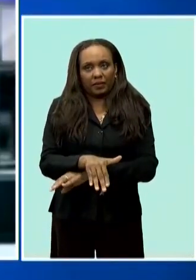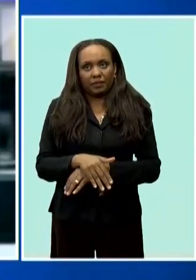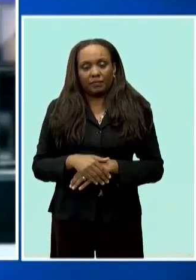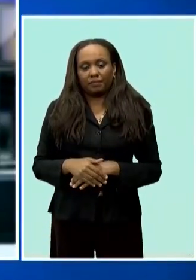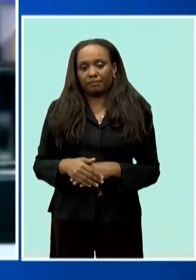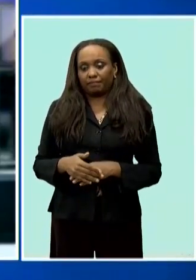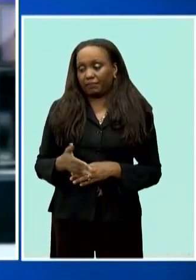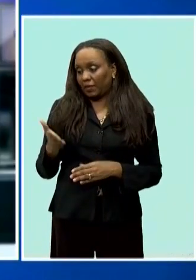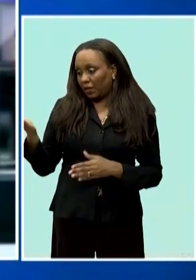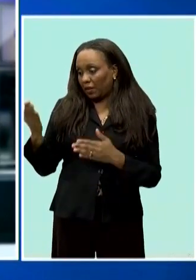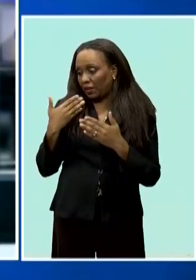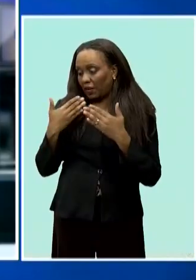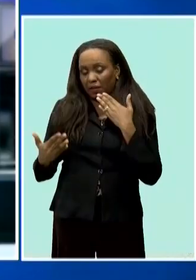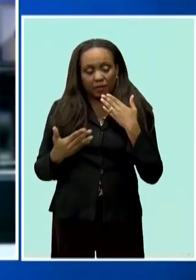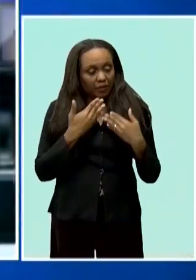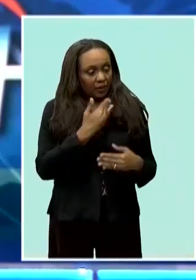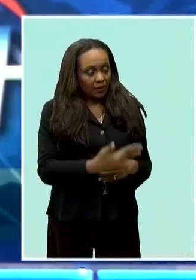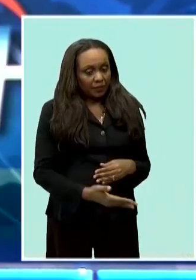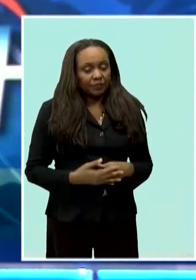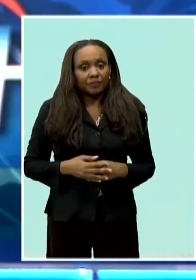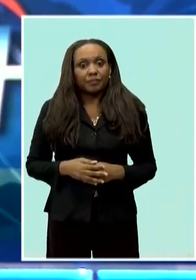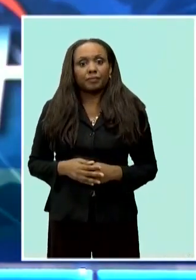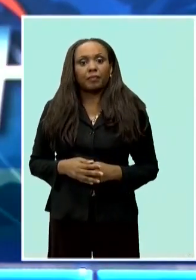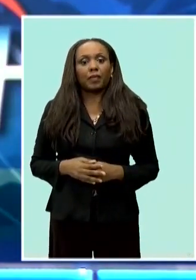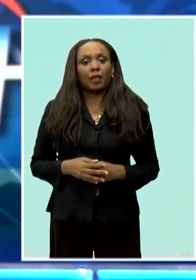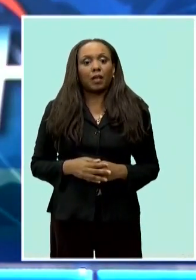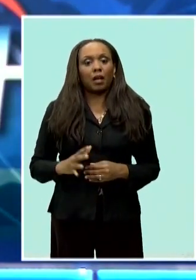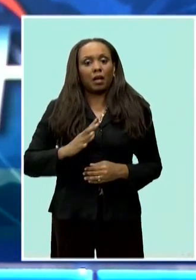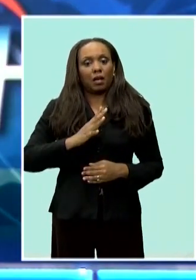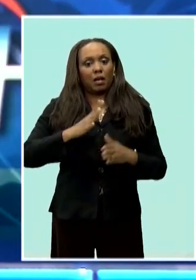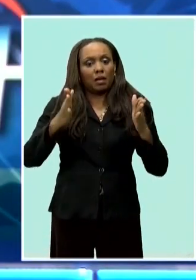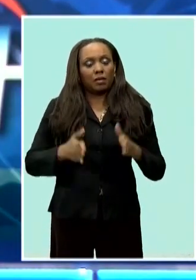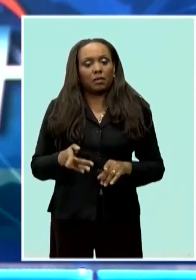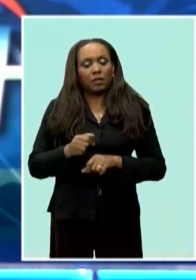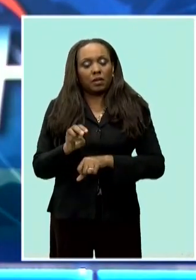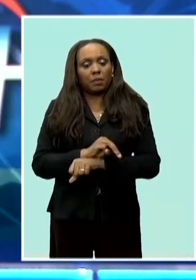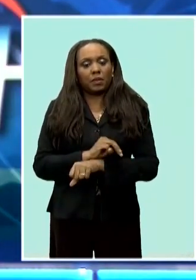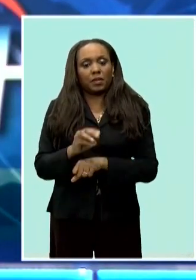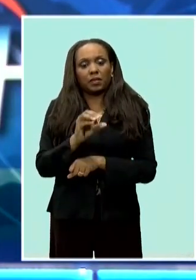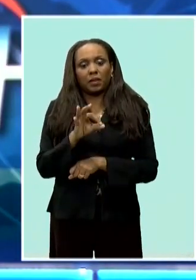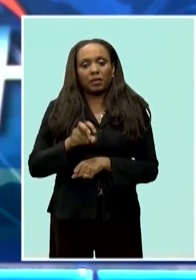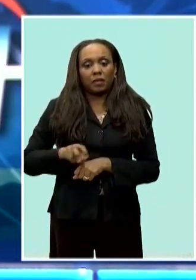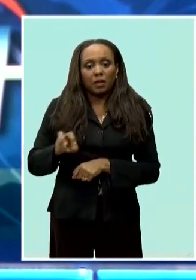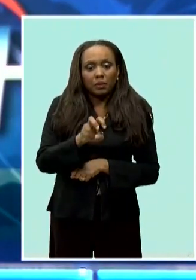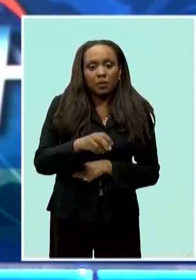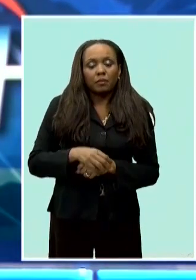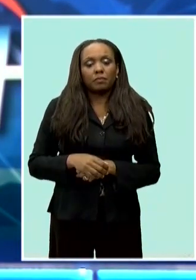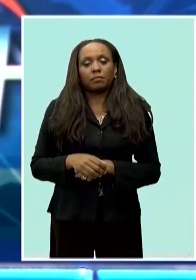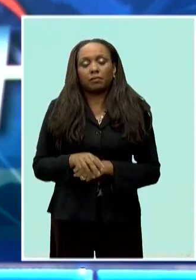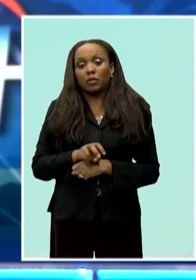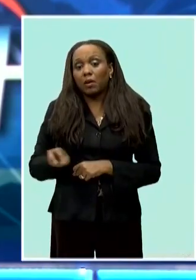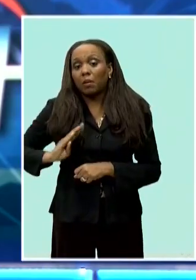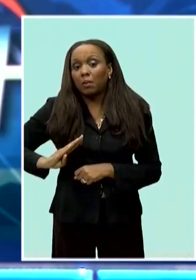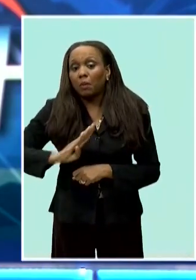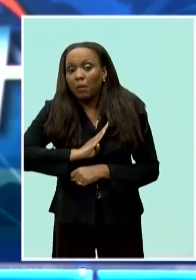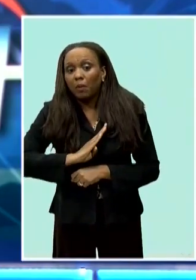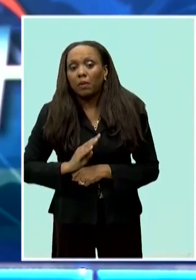at this stage on that. But that process was a critical meeting that we had to have while in Washington, D.C. as